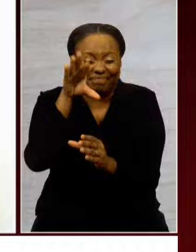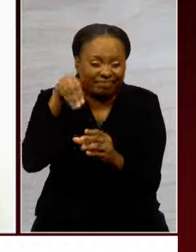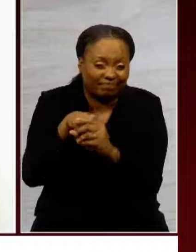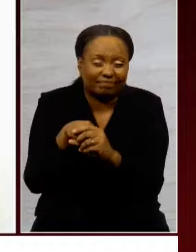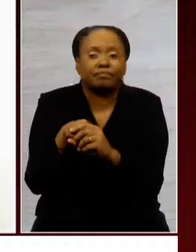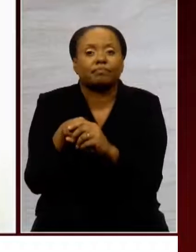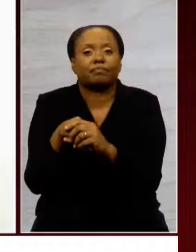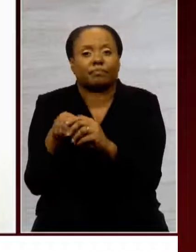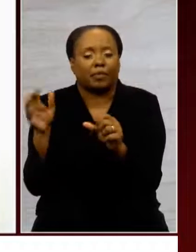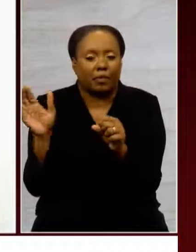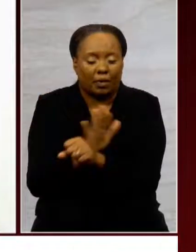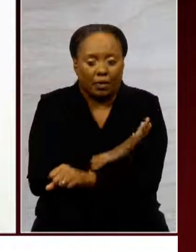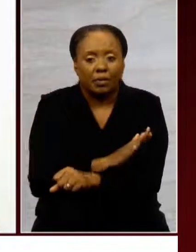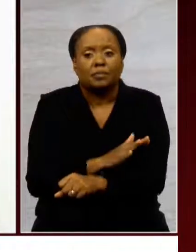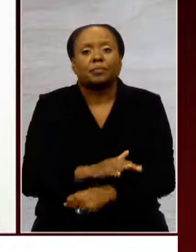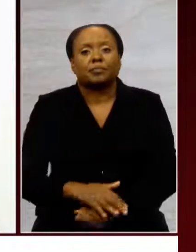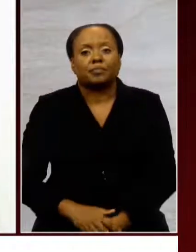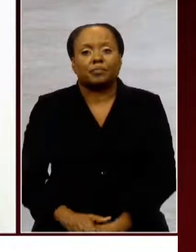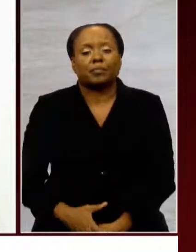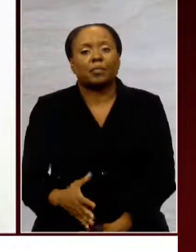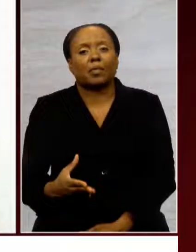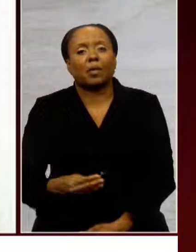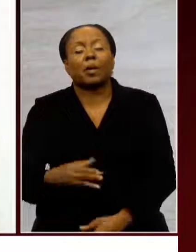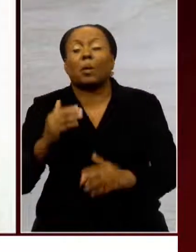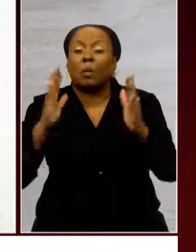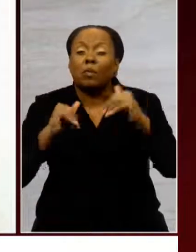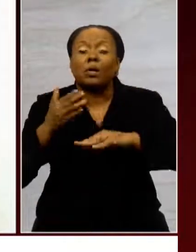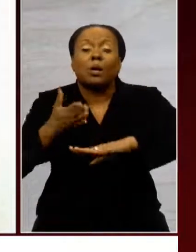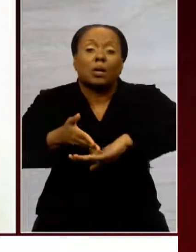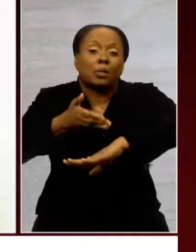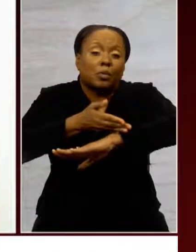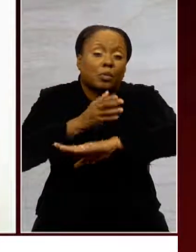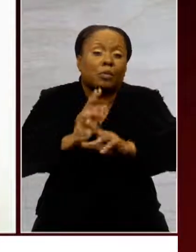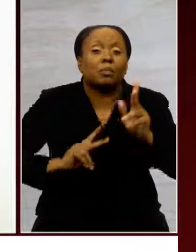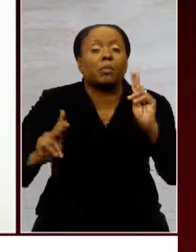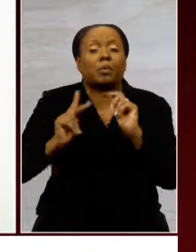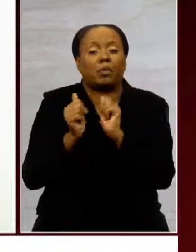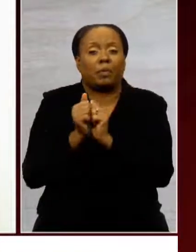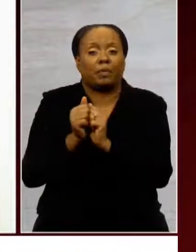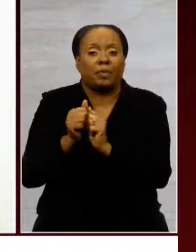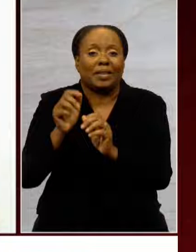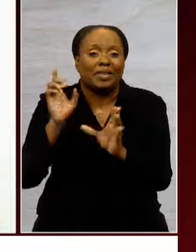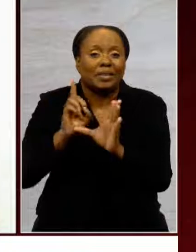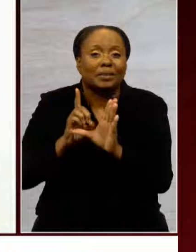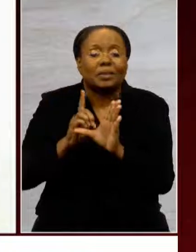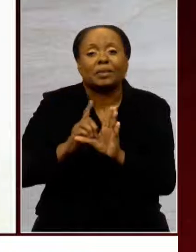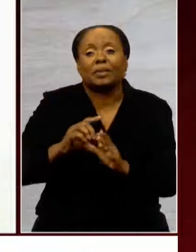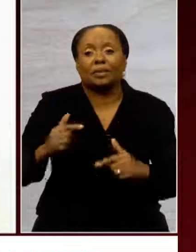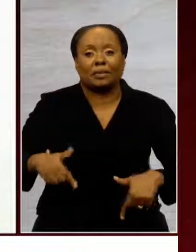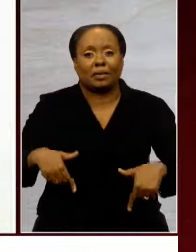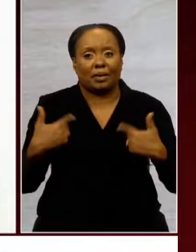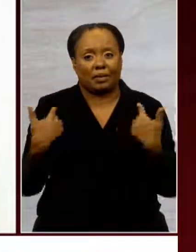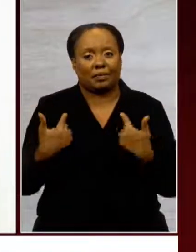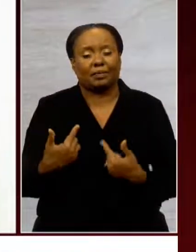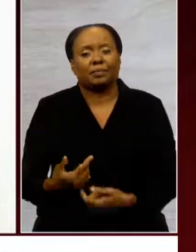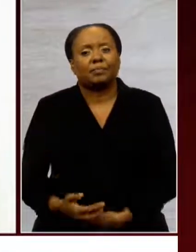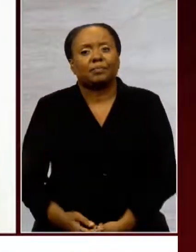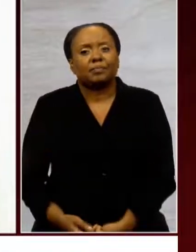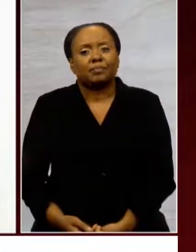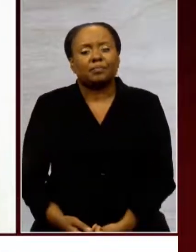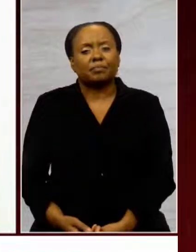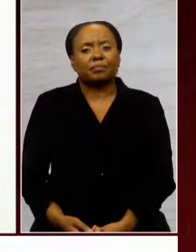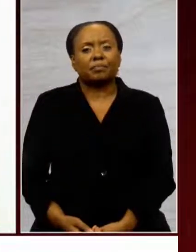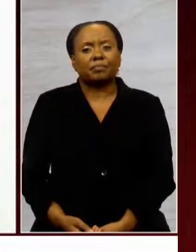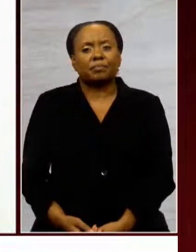come forth and hopefully improve the lives of persons with disabilities. It's because I think a great deal of